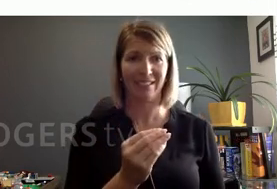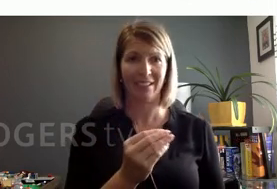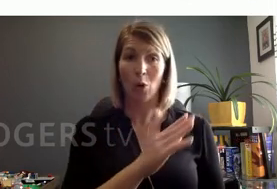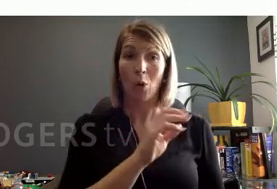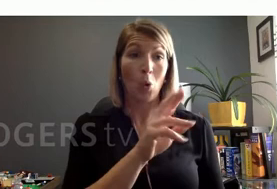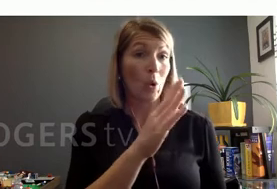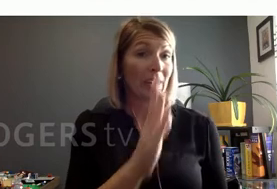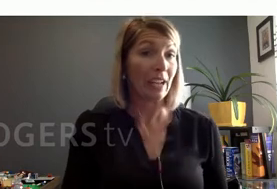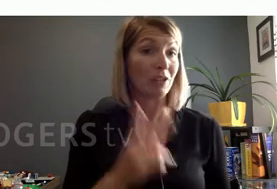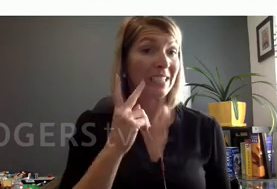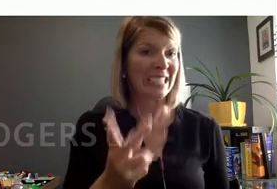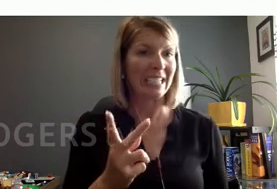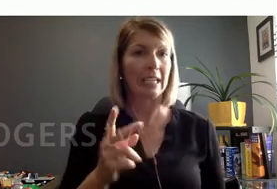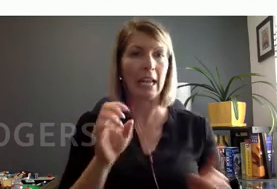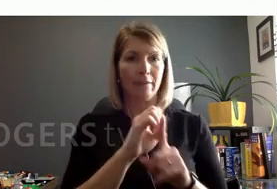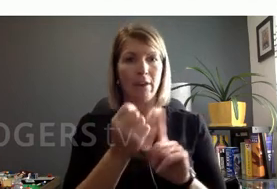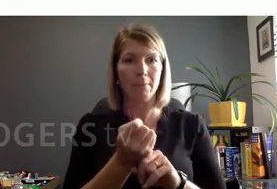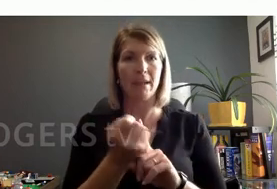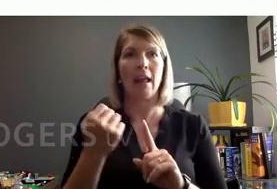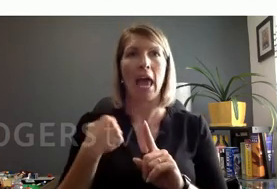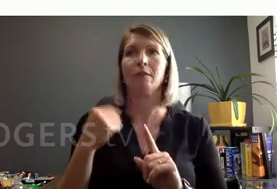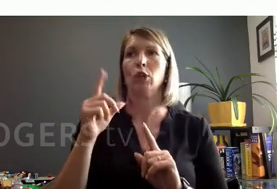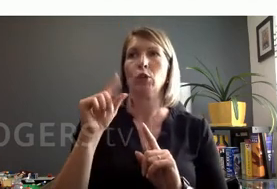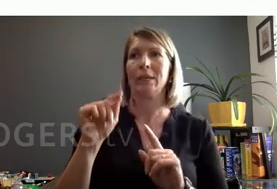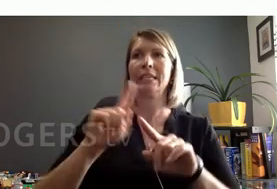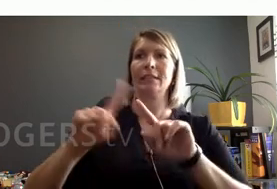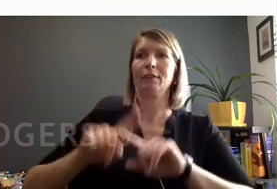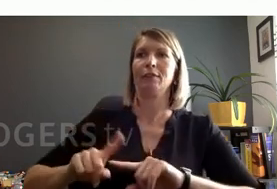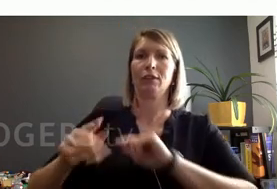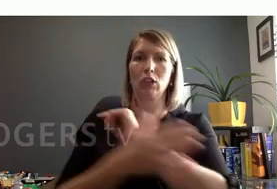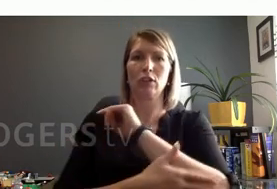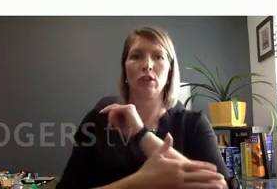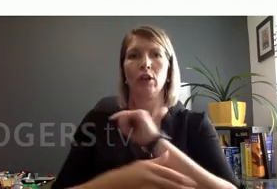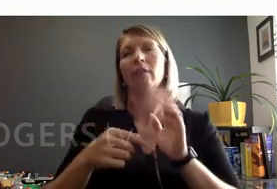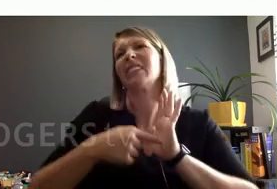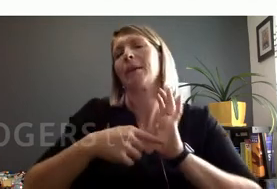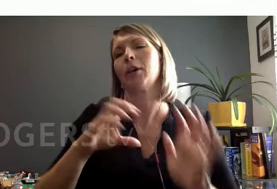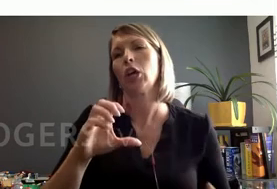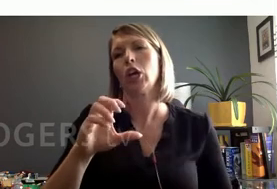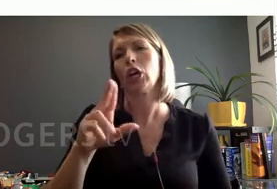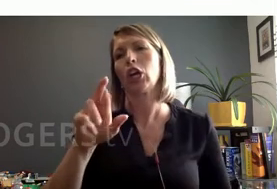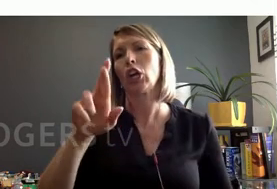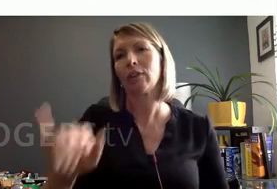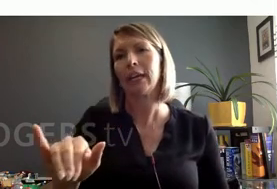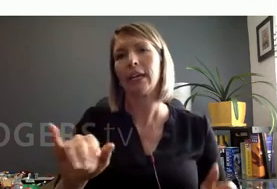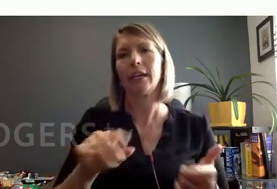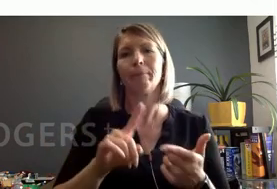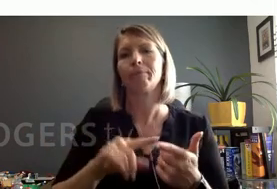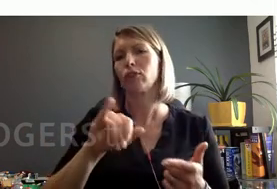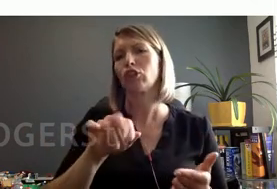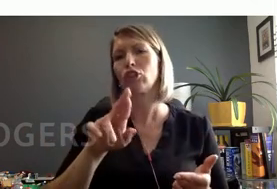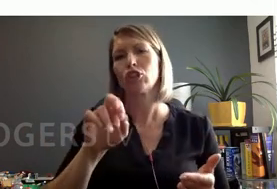in an environment where they can get, I don't know, curry or jerk chicken or whatever it